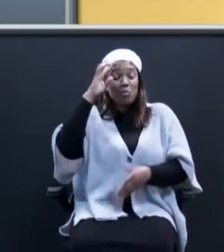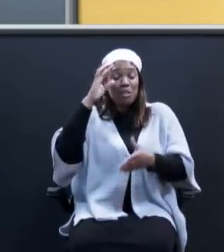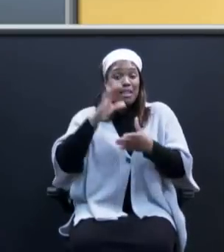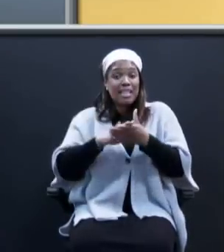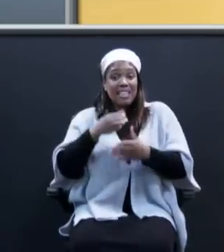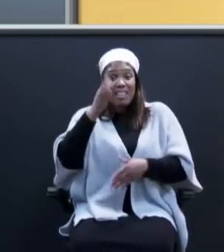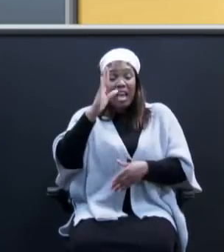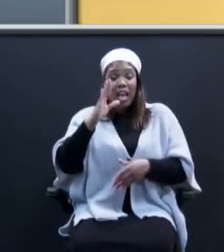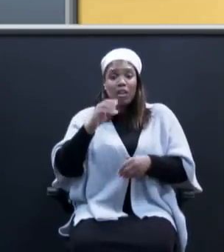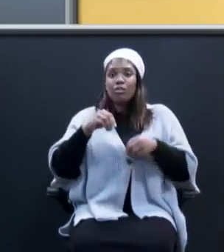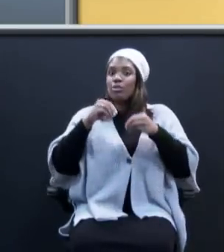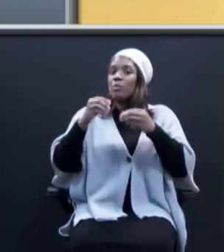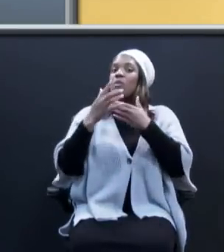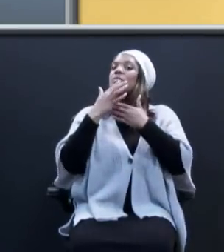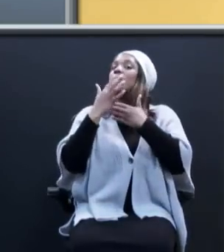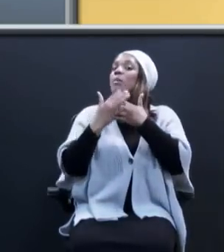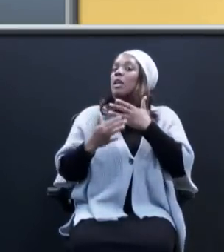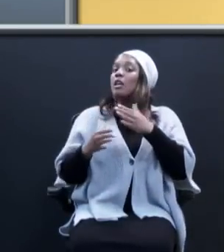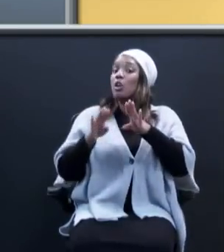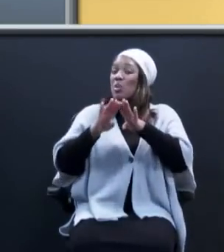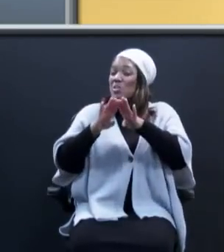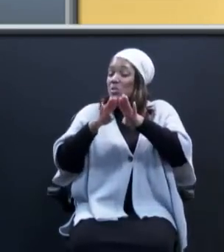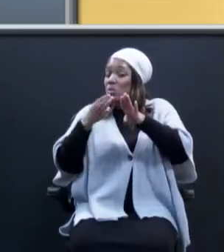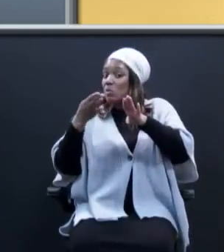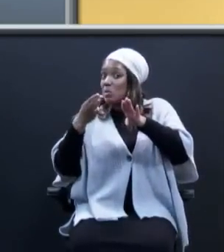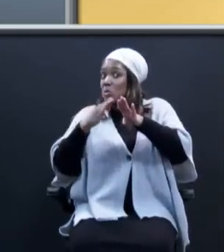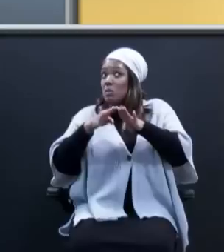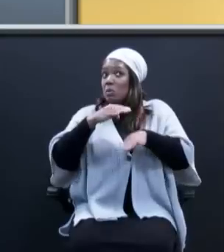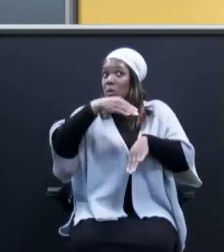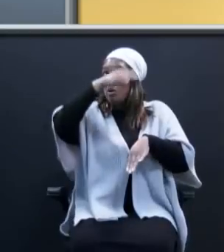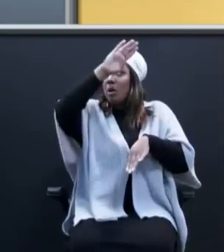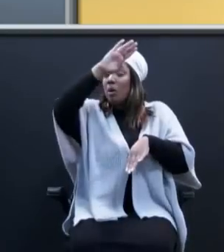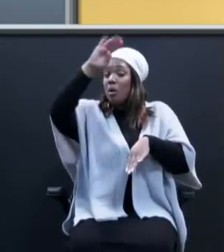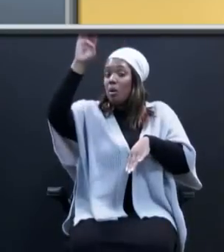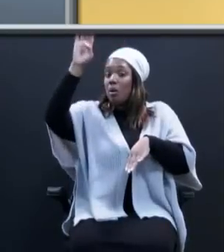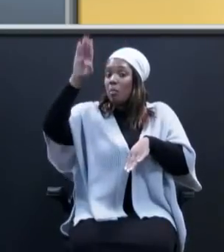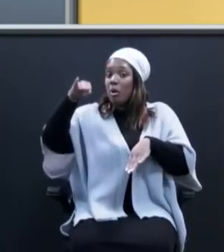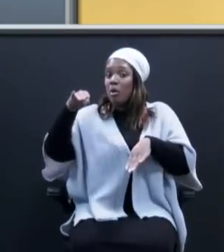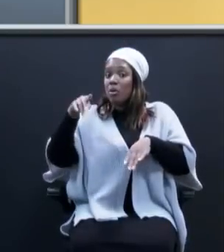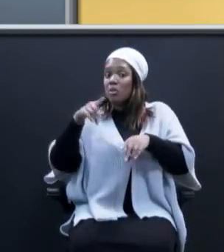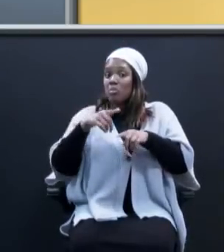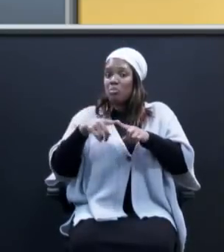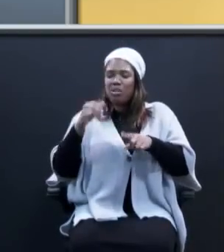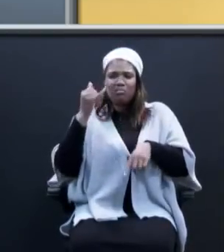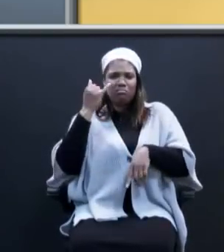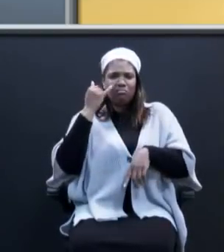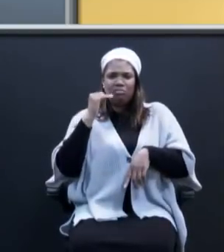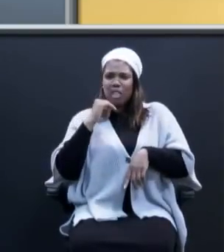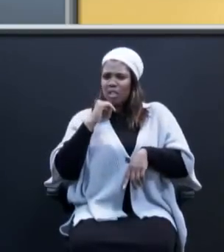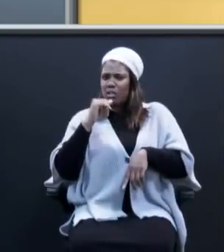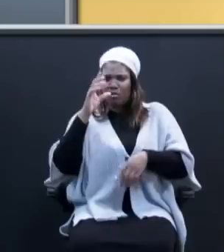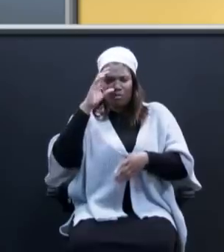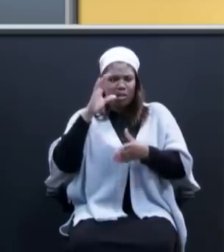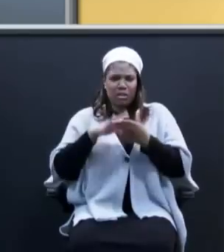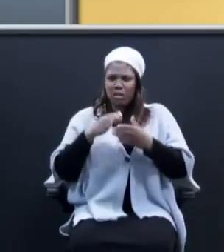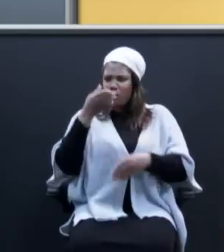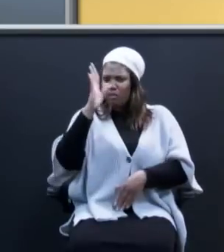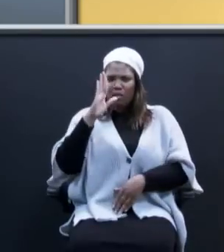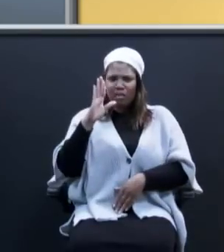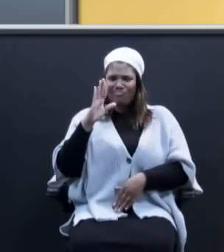it. So if you don't have no faith, you don't have no work, you're going to end up